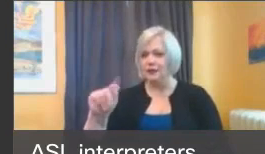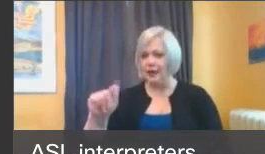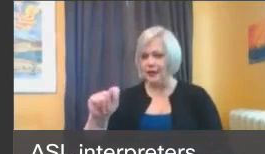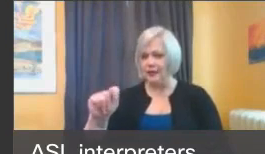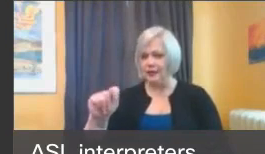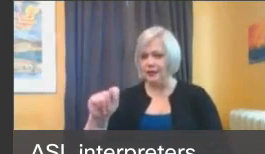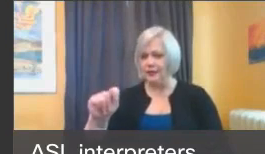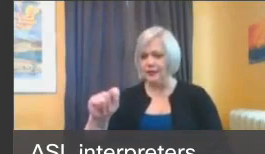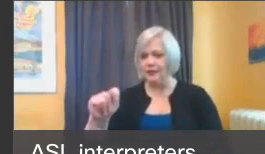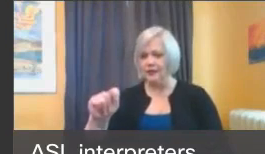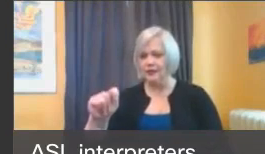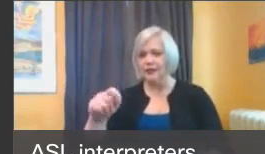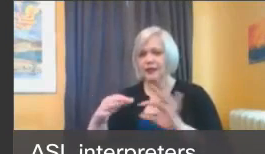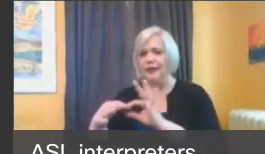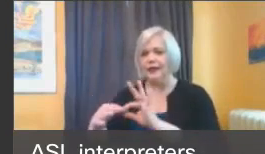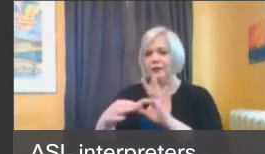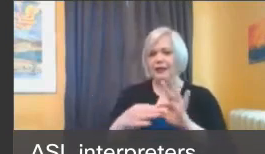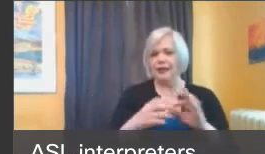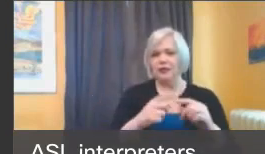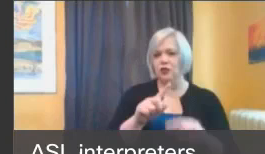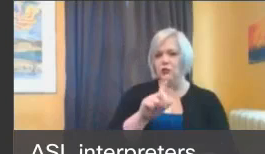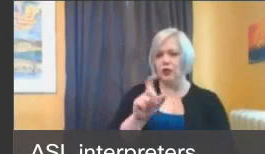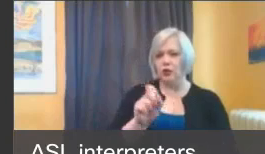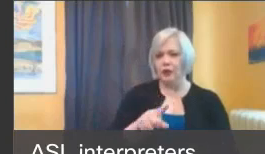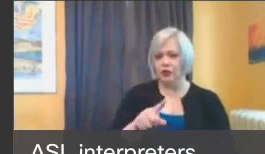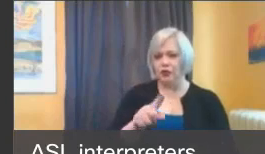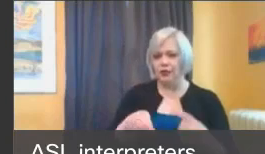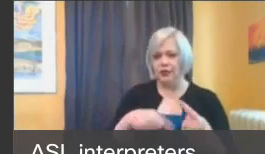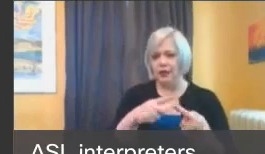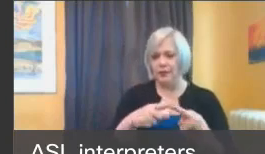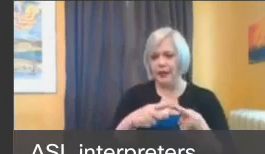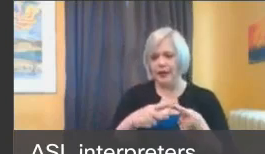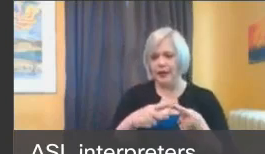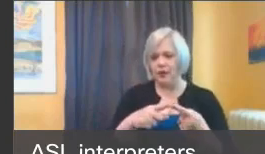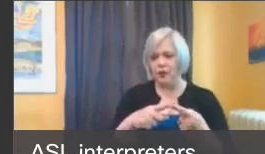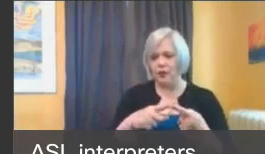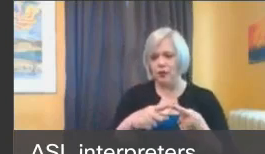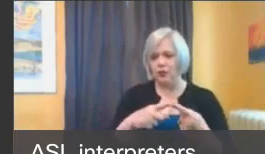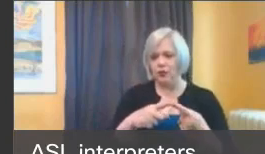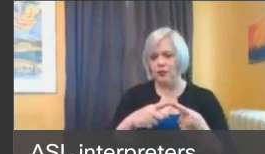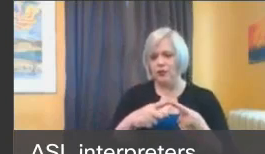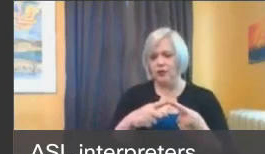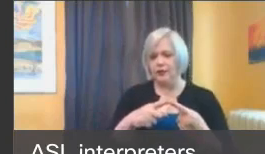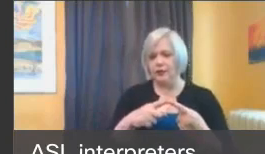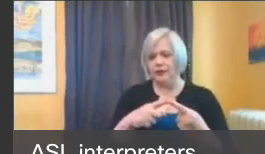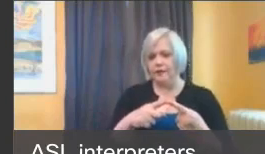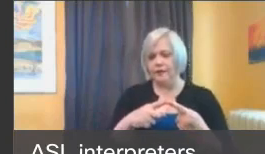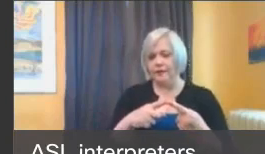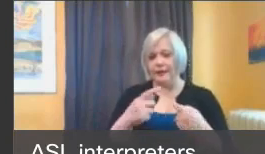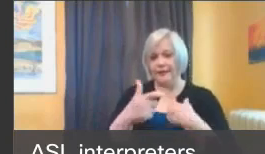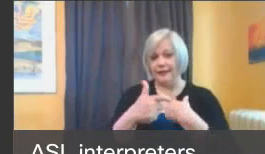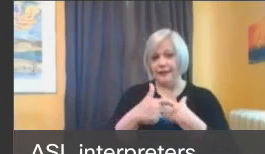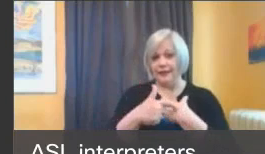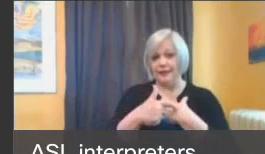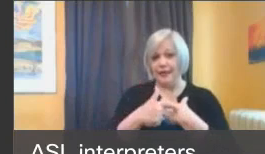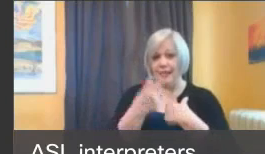an earlier question around the shortening of the time to request